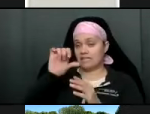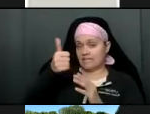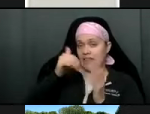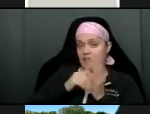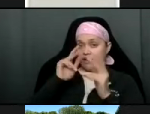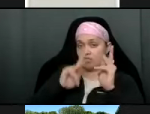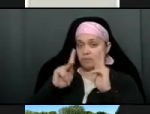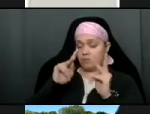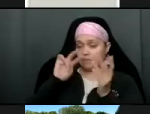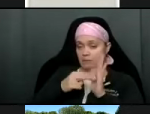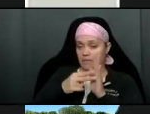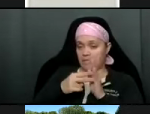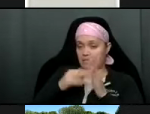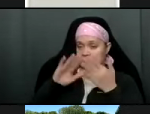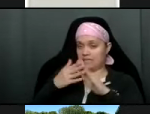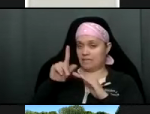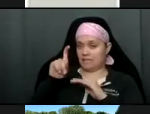10,000 people a city?